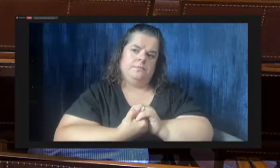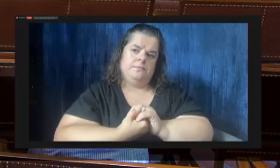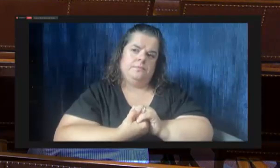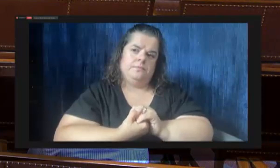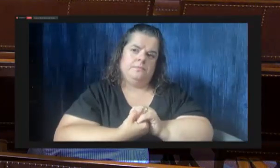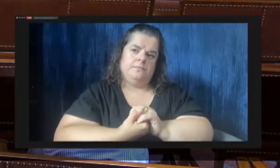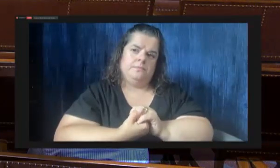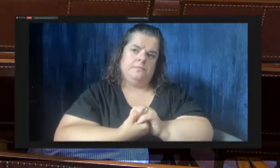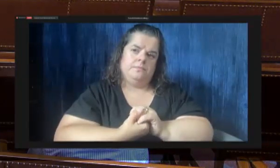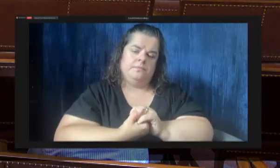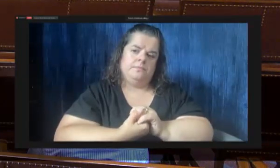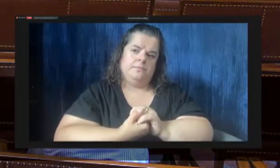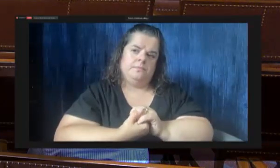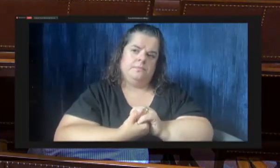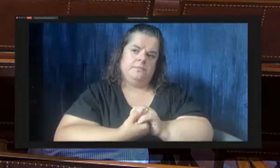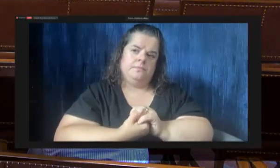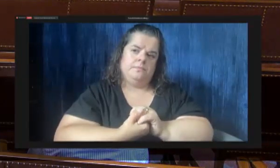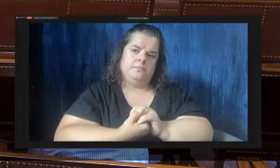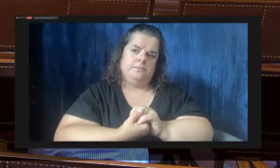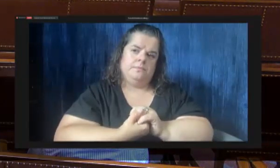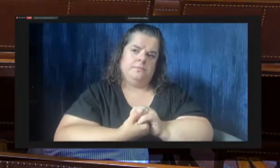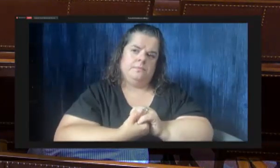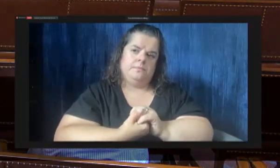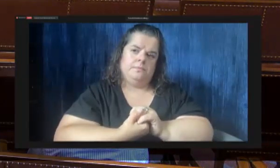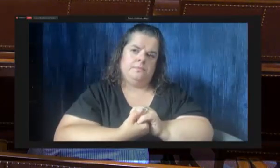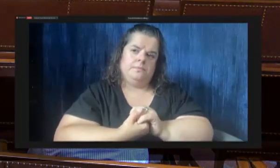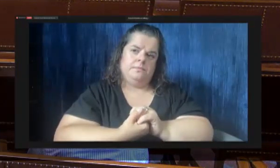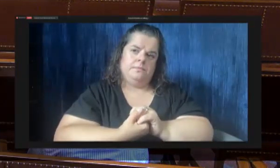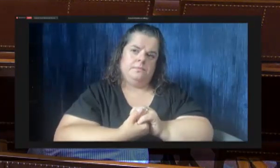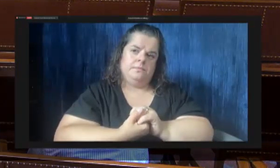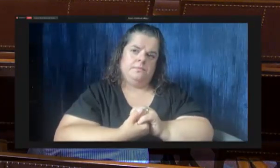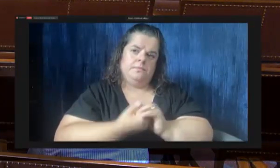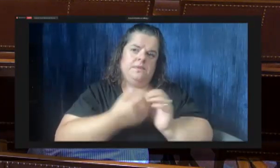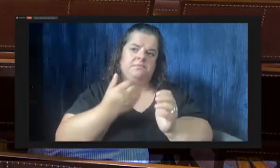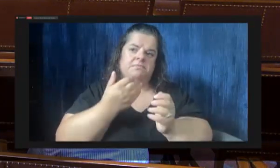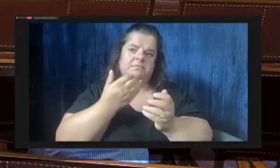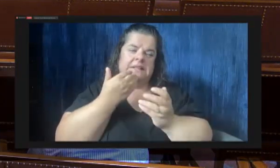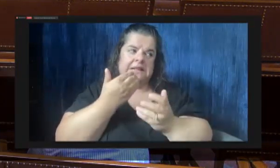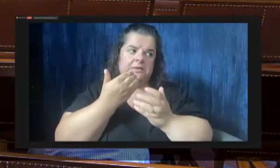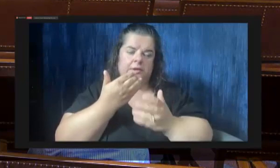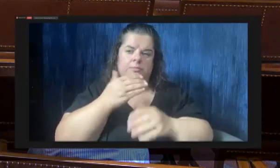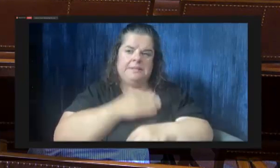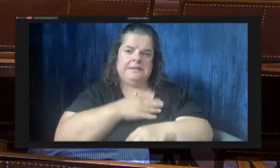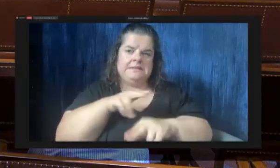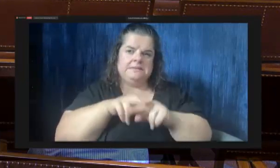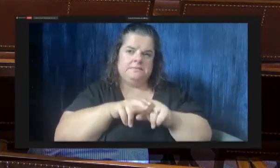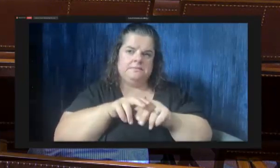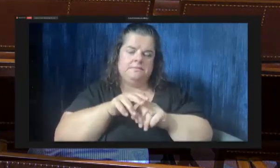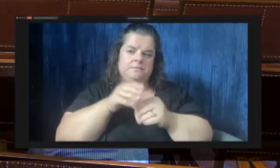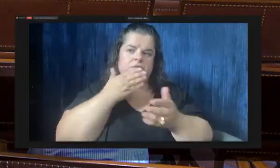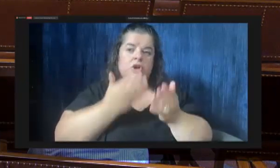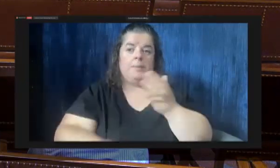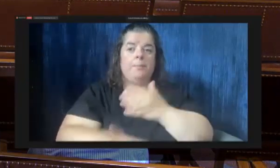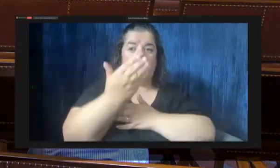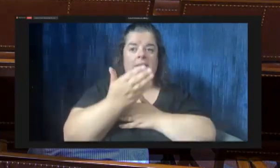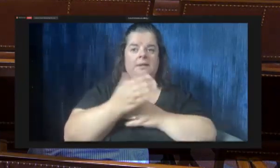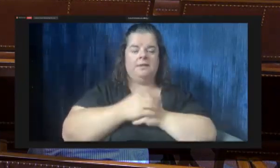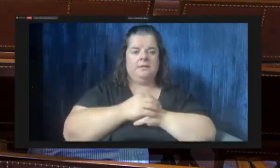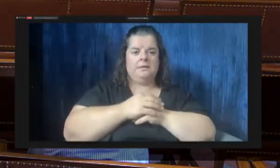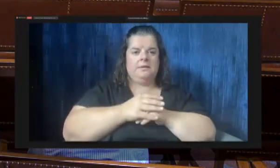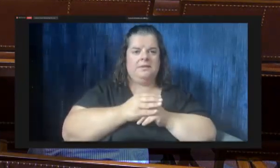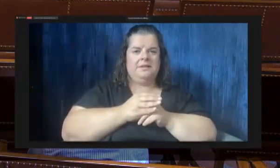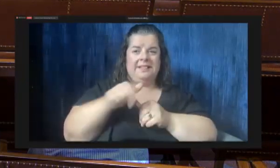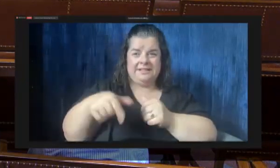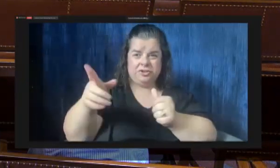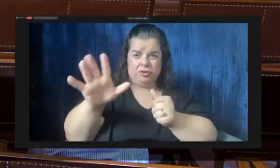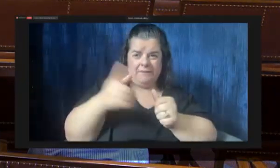sit here so we can be. Thank you. Yeah, please do. Yeah. Good morning. Good morning. So is this your first time at